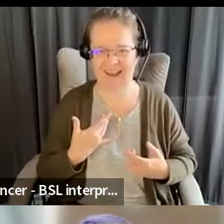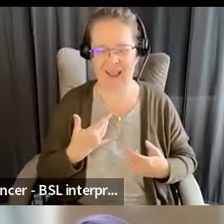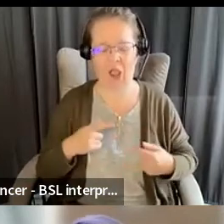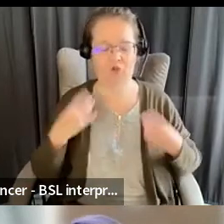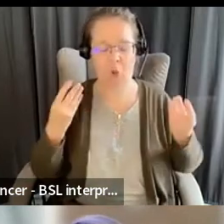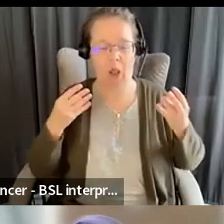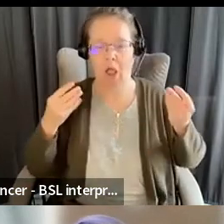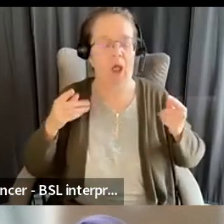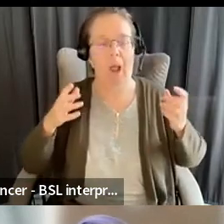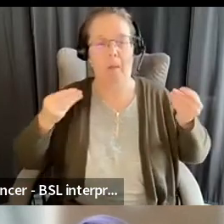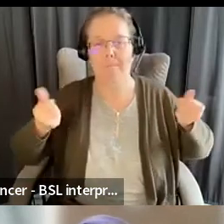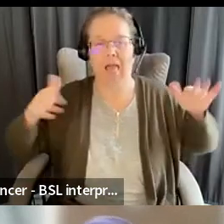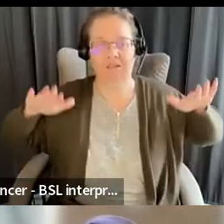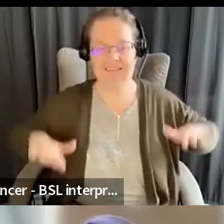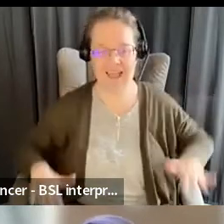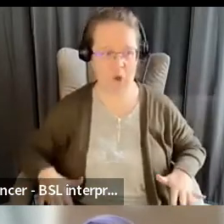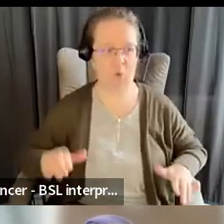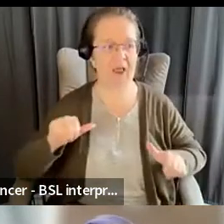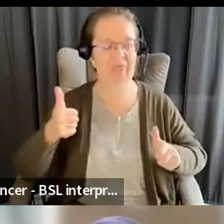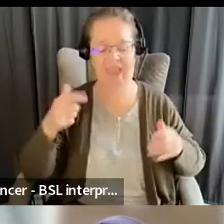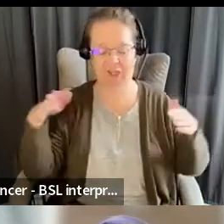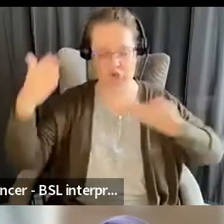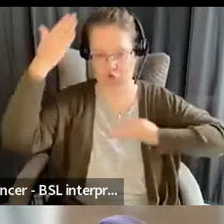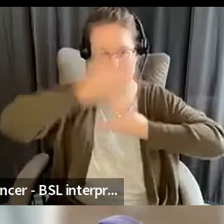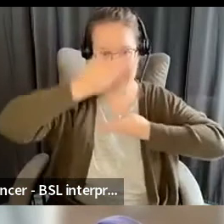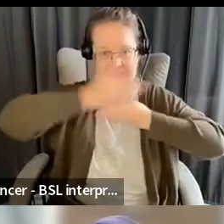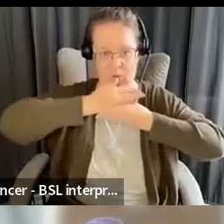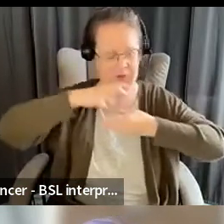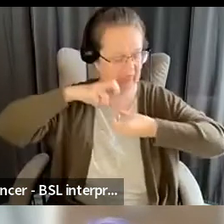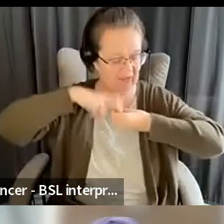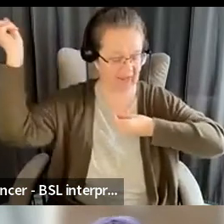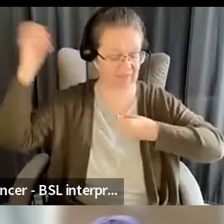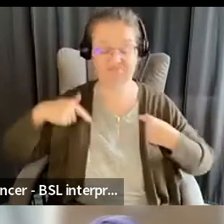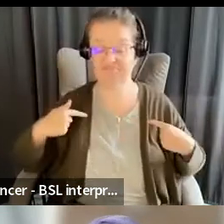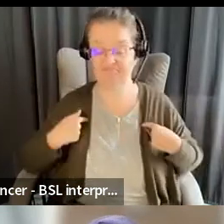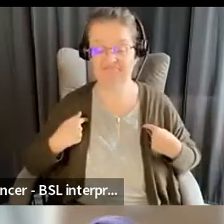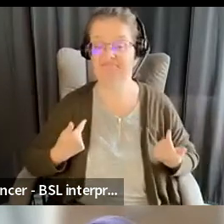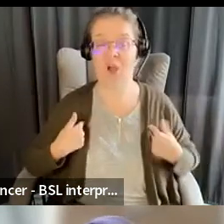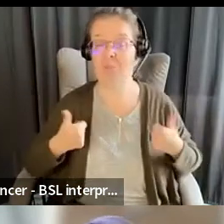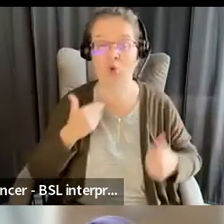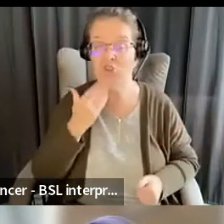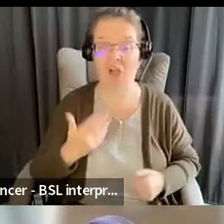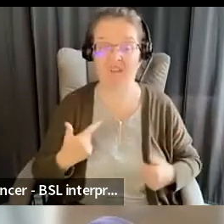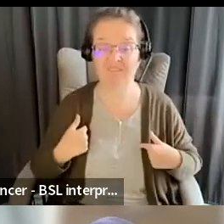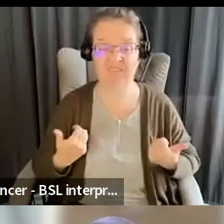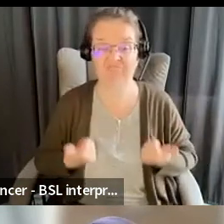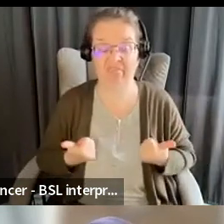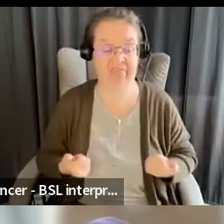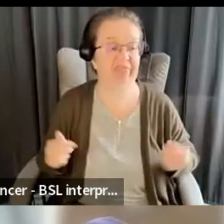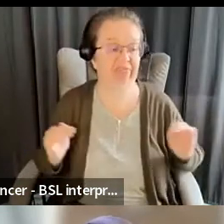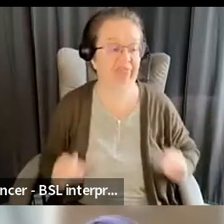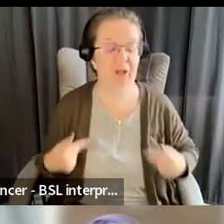you go into shutdown, and then you leave, you always have this thought in your mind, I'm not good enough. And actually for someone, an